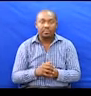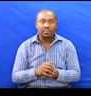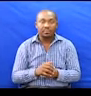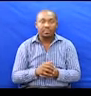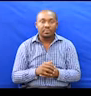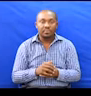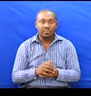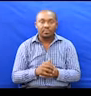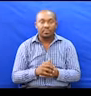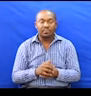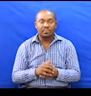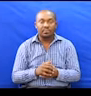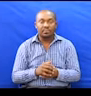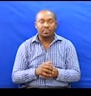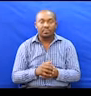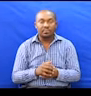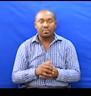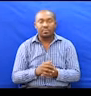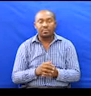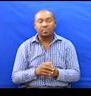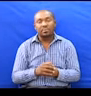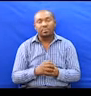of lipids.